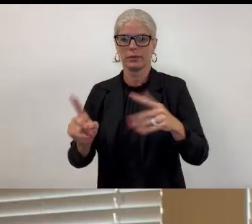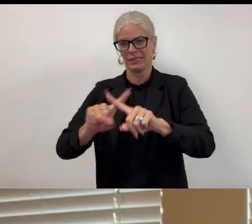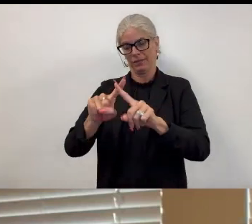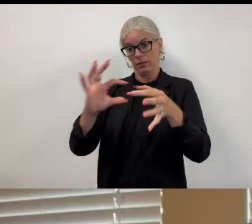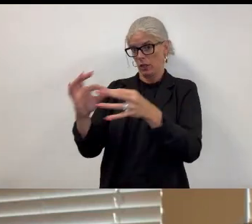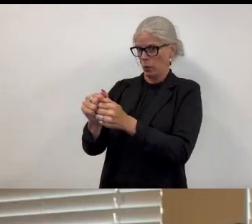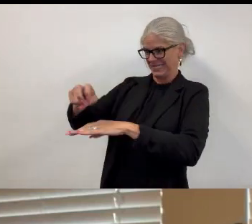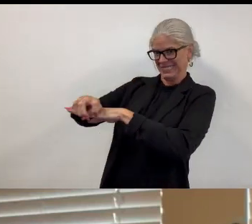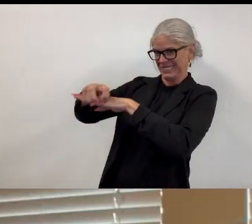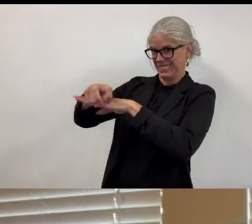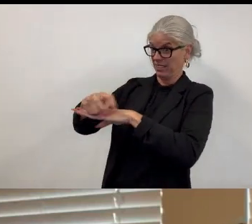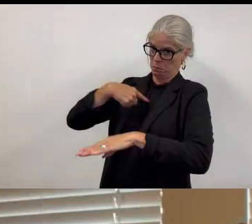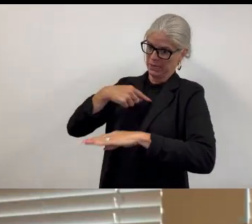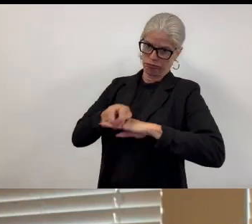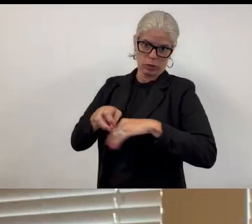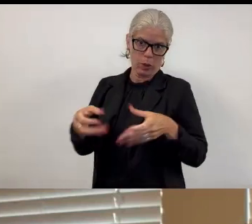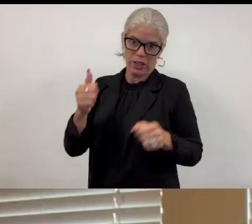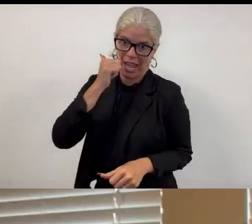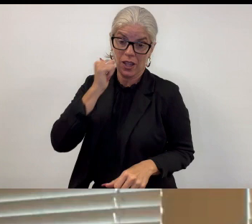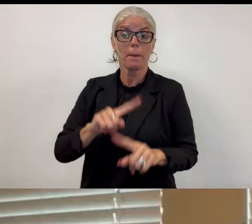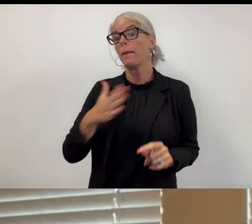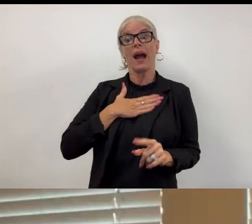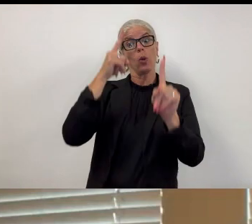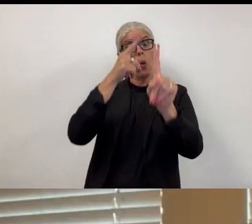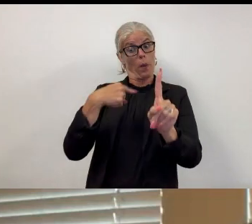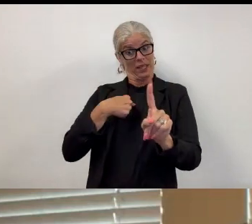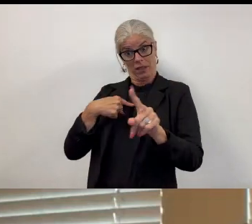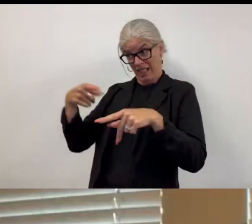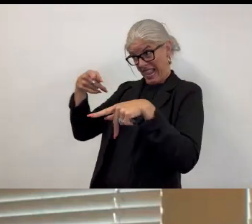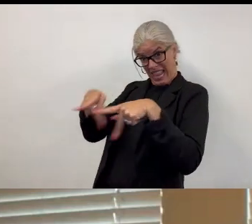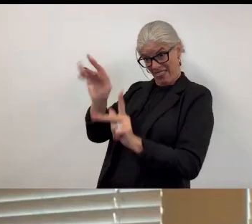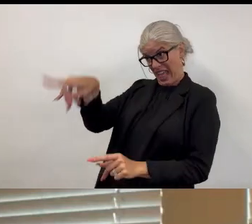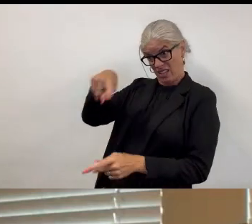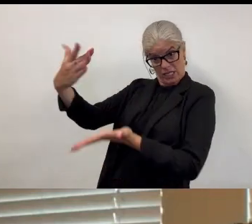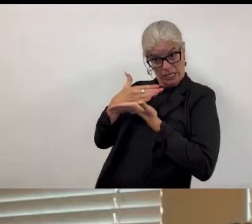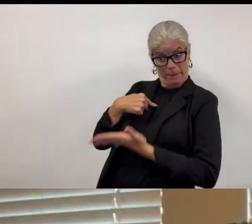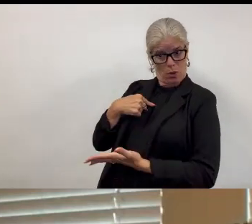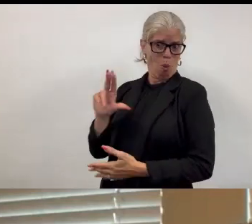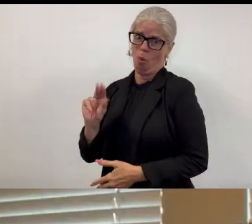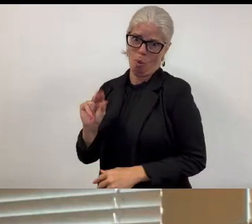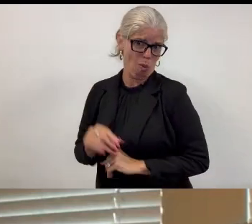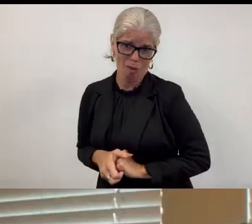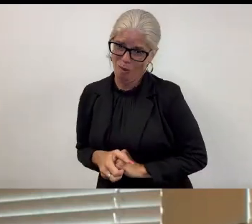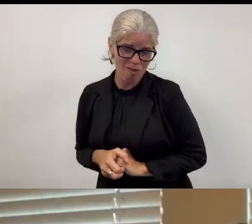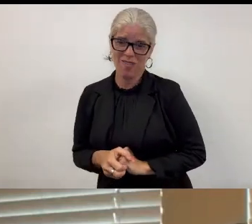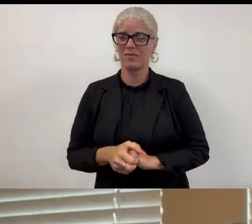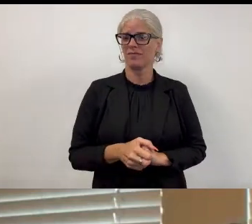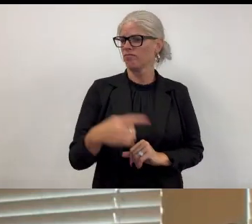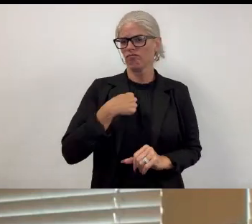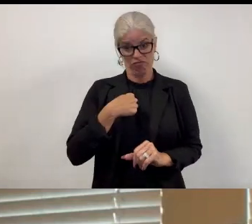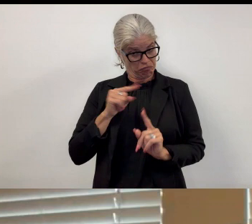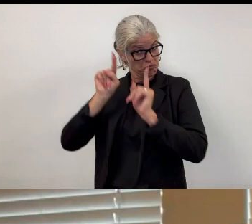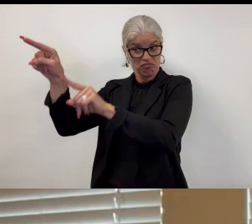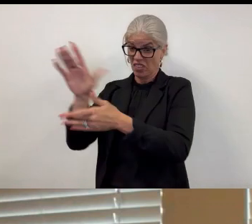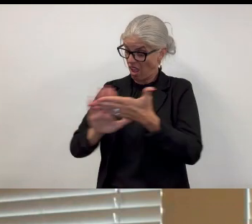using a wheelchair day in and day out. But at the end of the day, I've always had a really big goal to not let that hold me back. Whether it's,